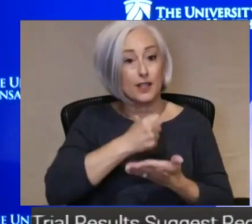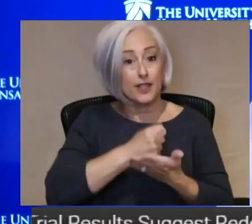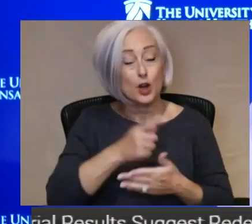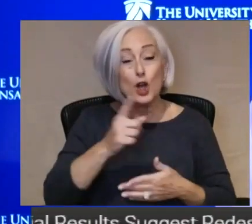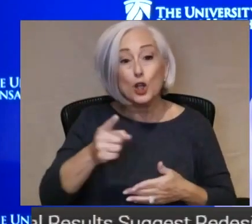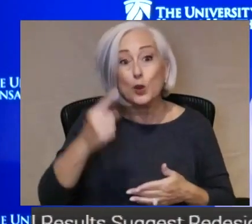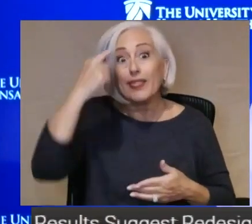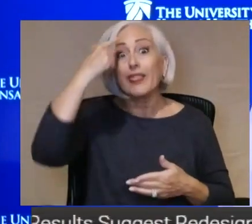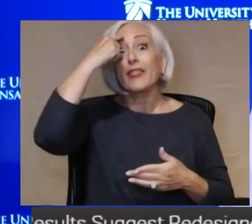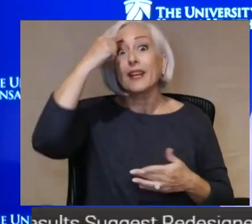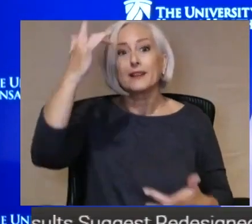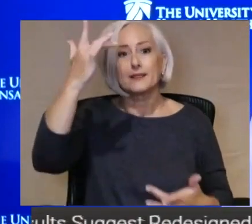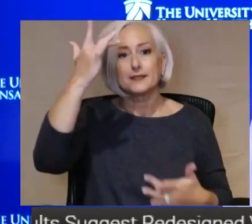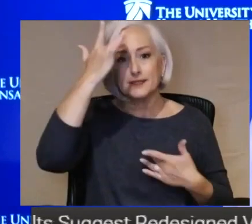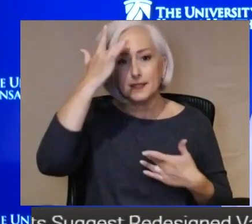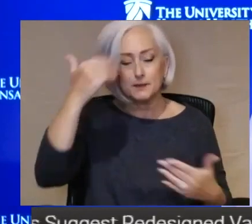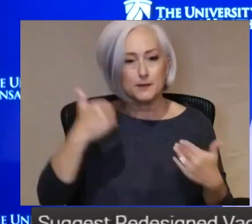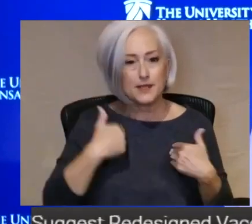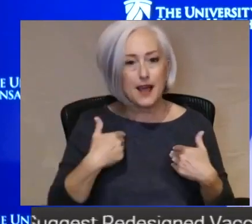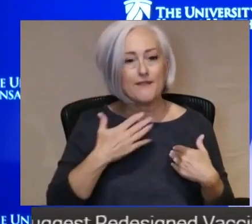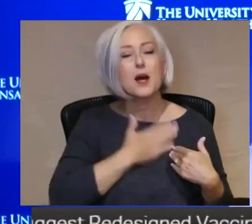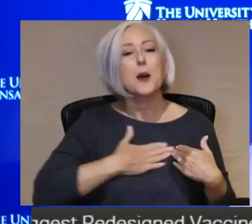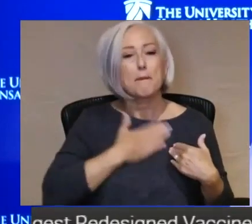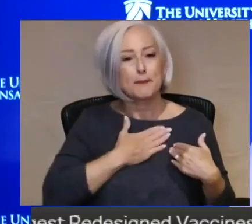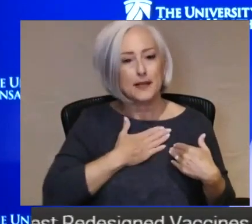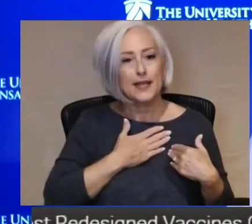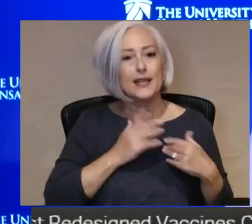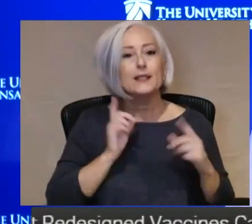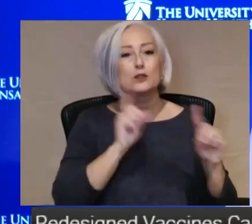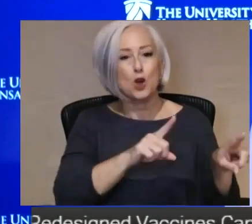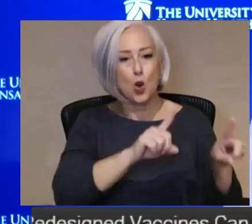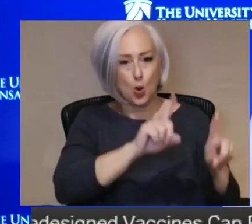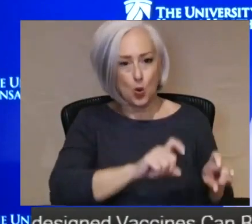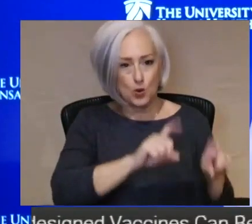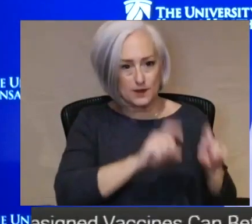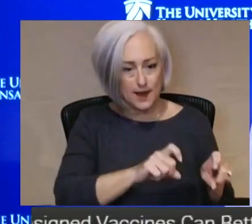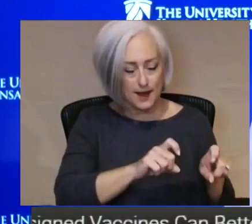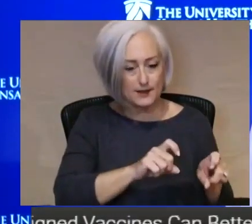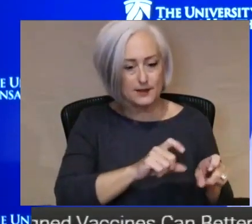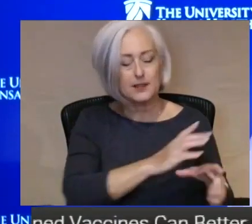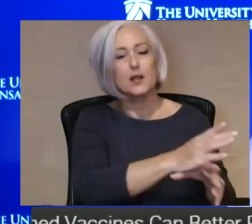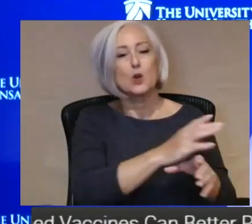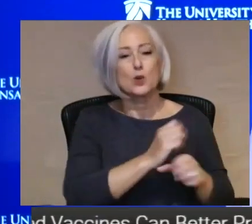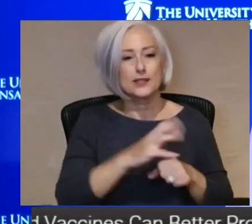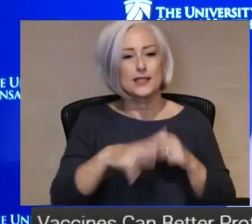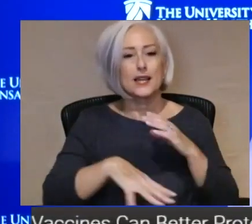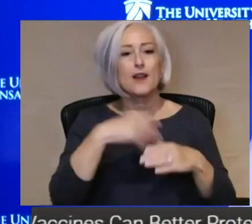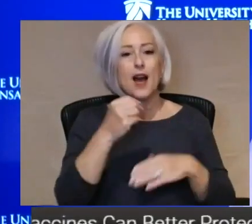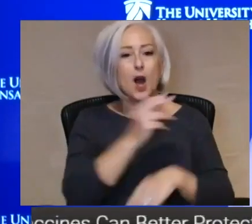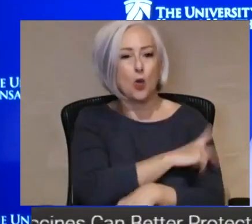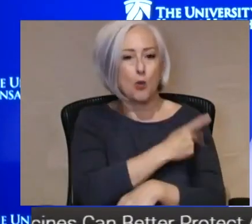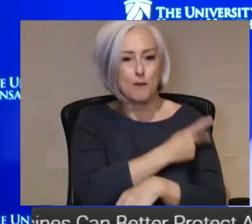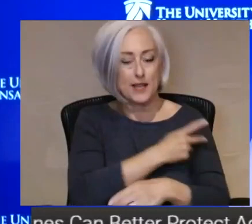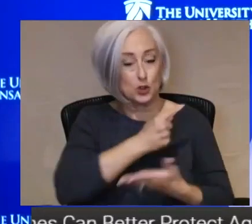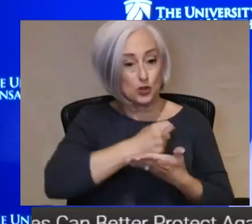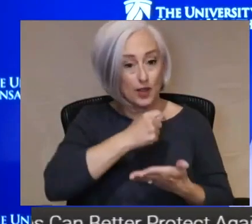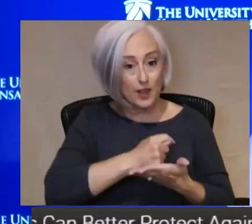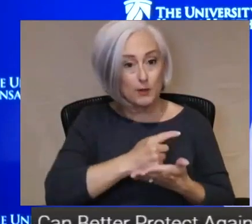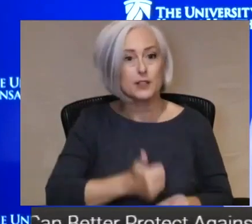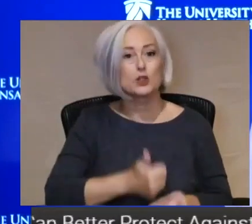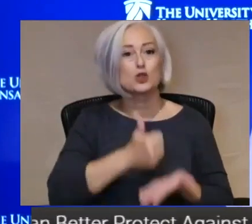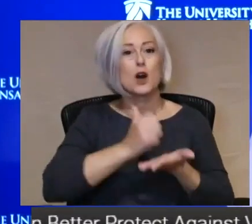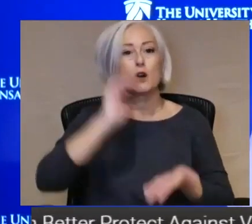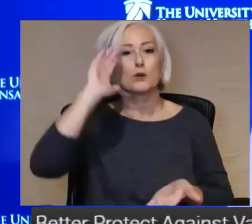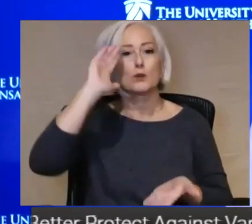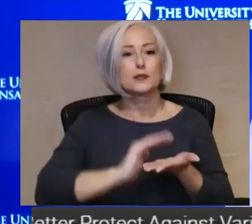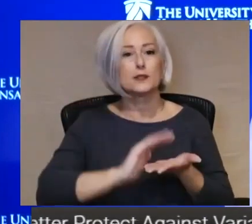go get tested. Get that outpatient therapy, which is very efficient and effective at reducing your risk of hospitalization